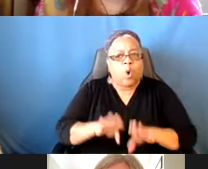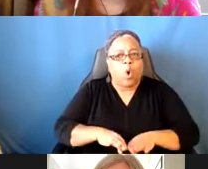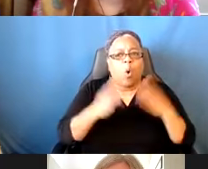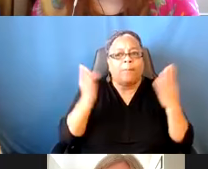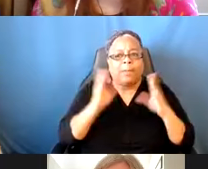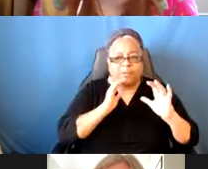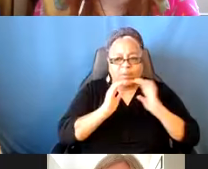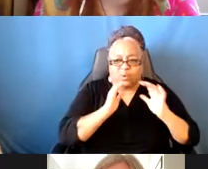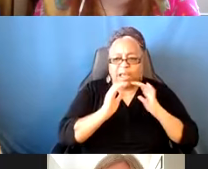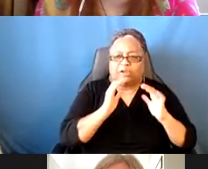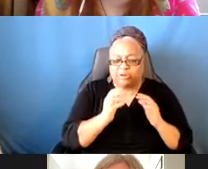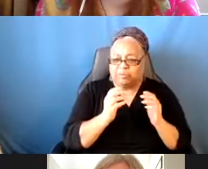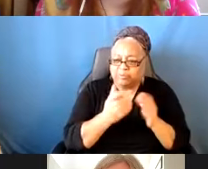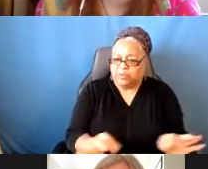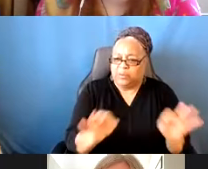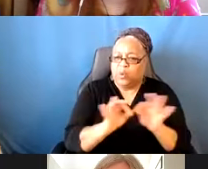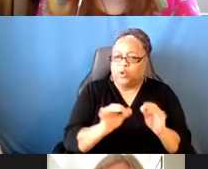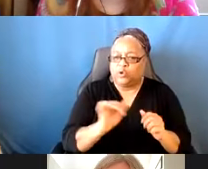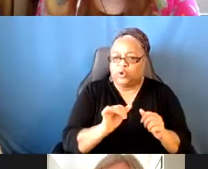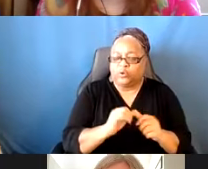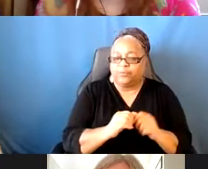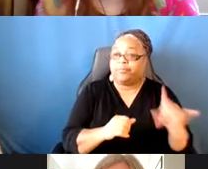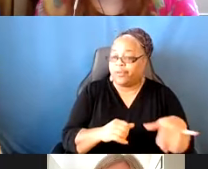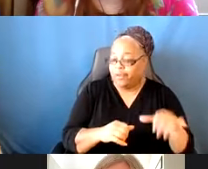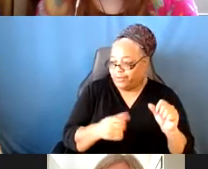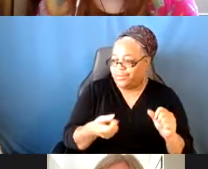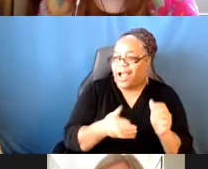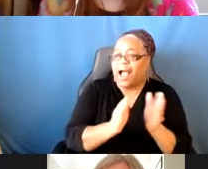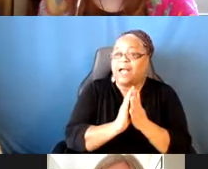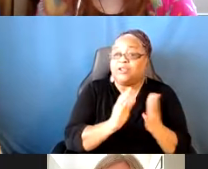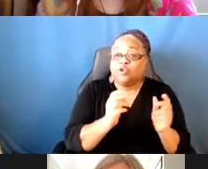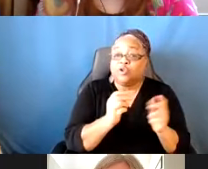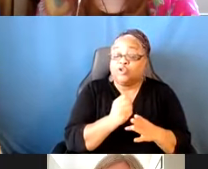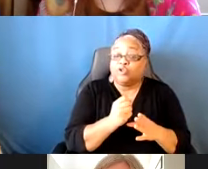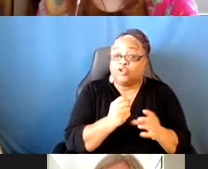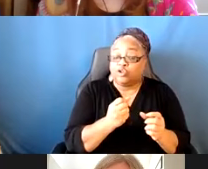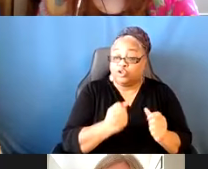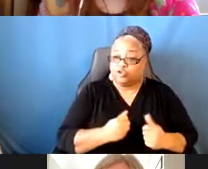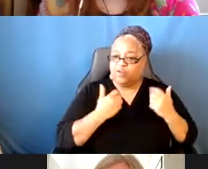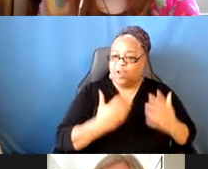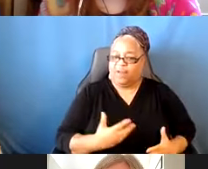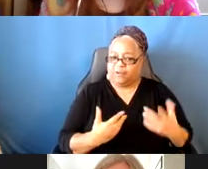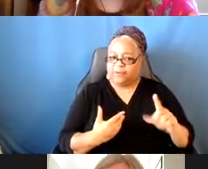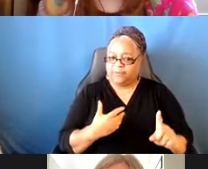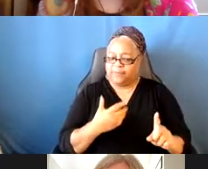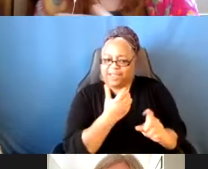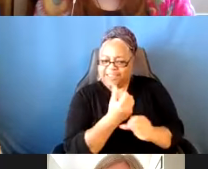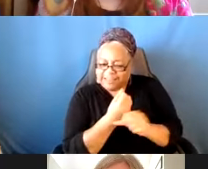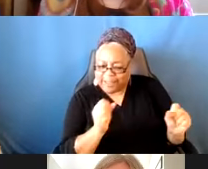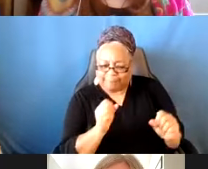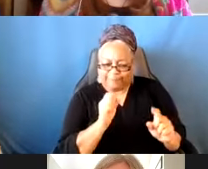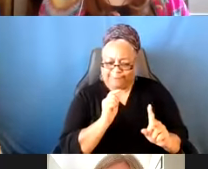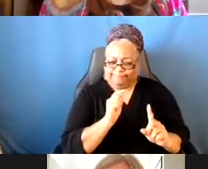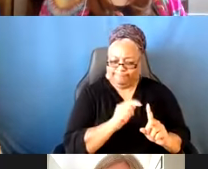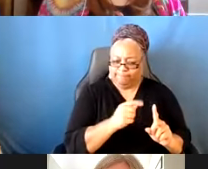safety. Yes, asking survivors, what does safety look like to you? What do you need out of your safety plan?